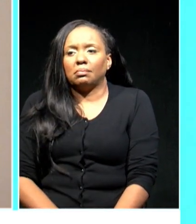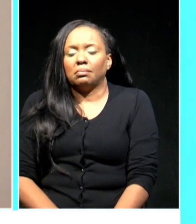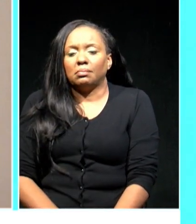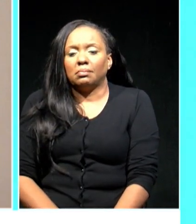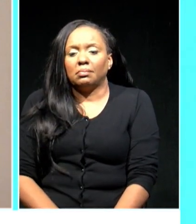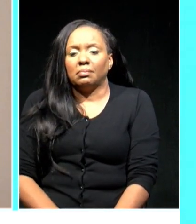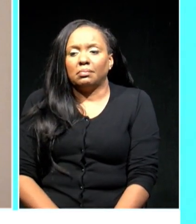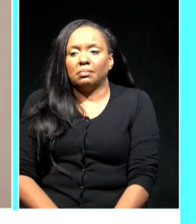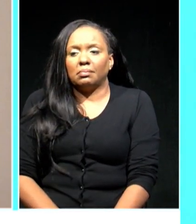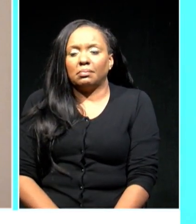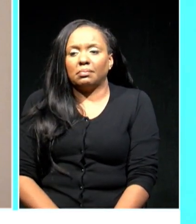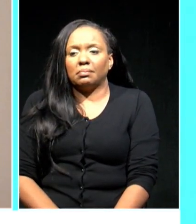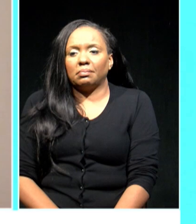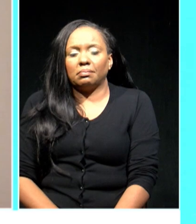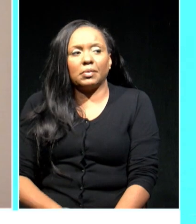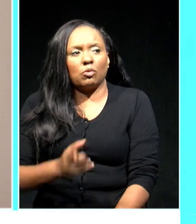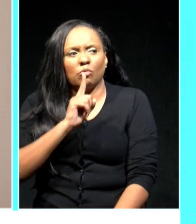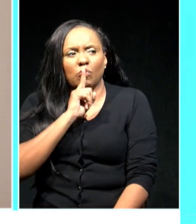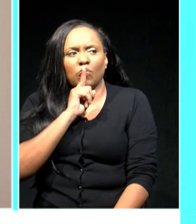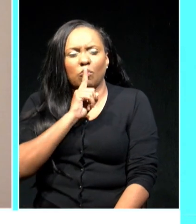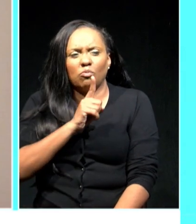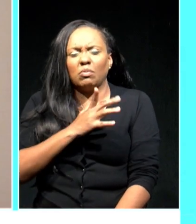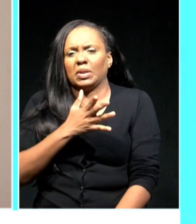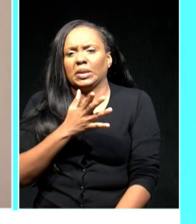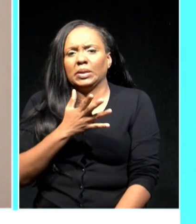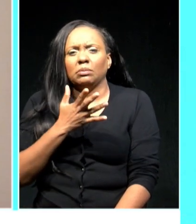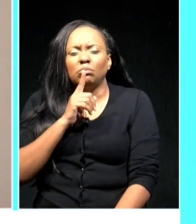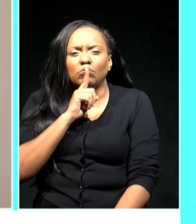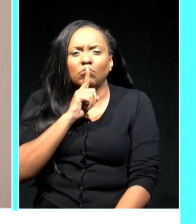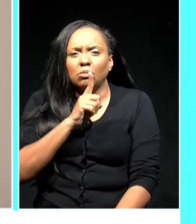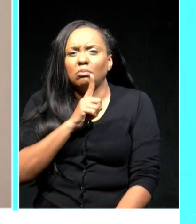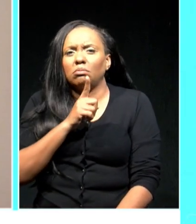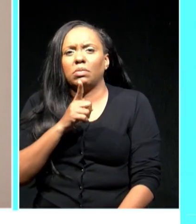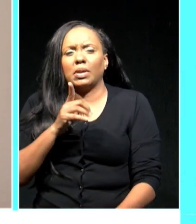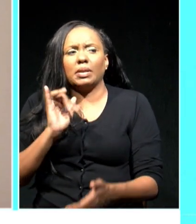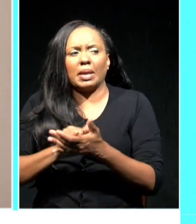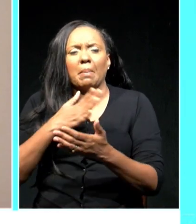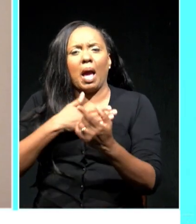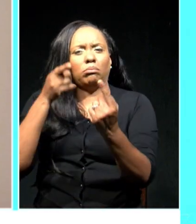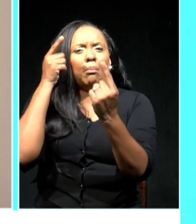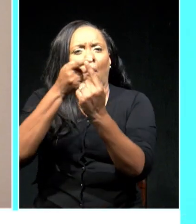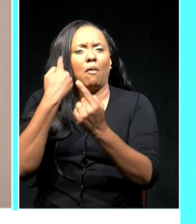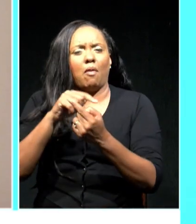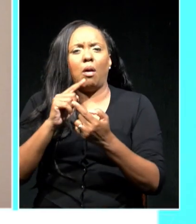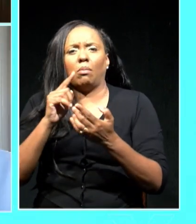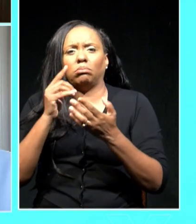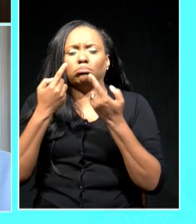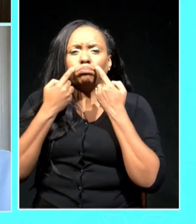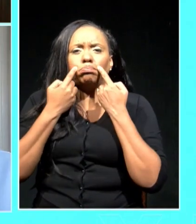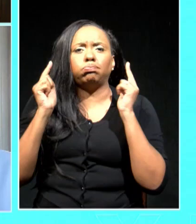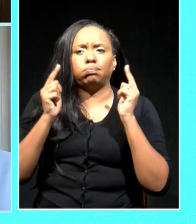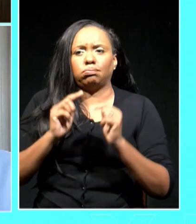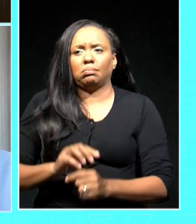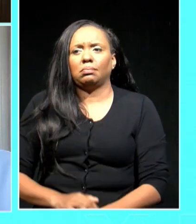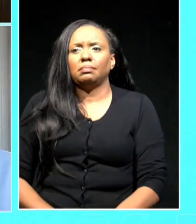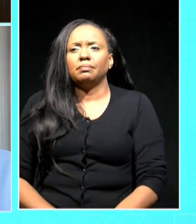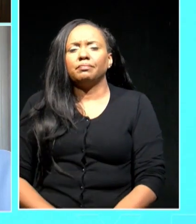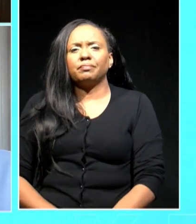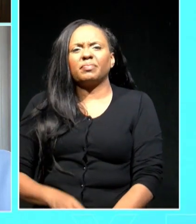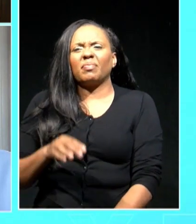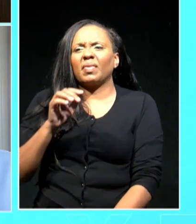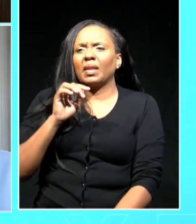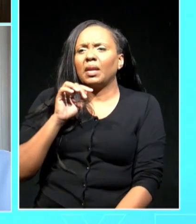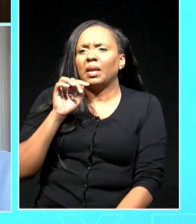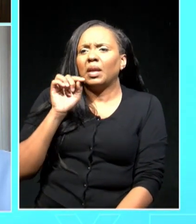had thus far. So those would be the main to contribute so far. Can we still say that 2018 was